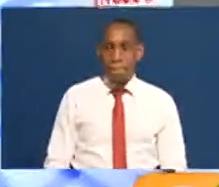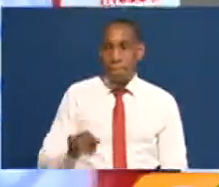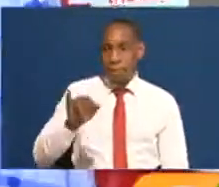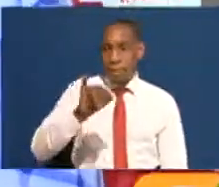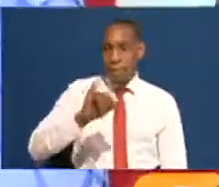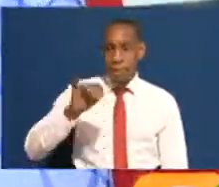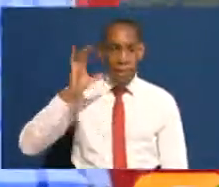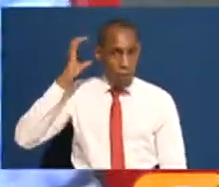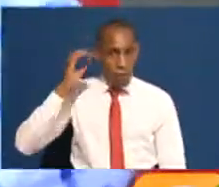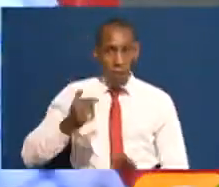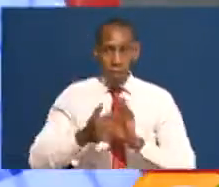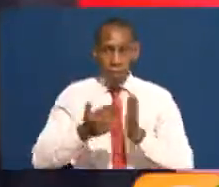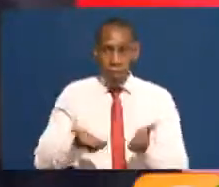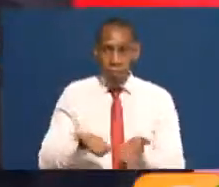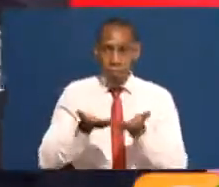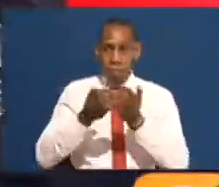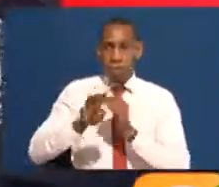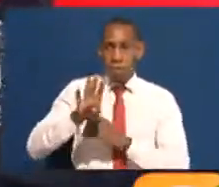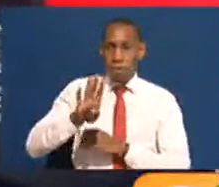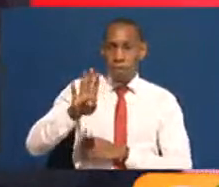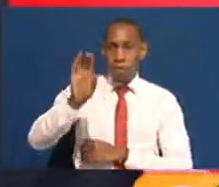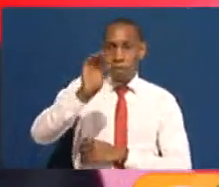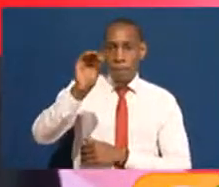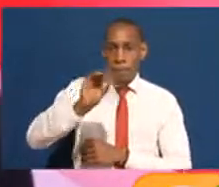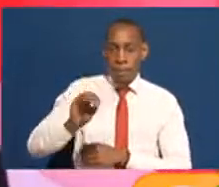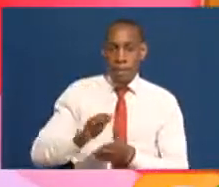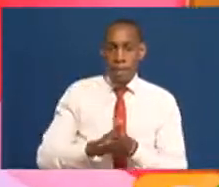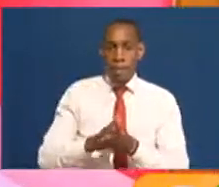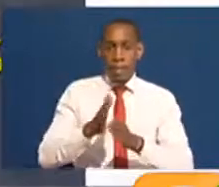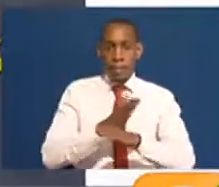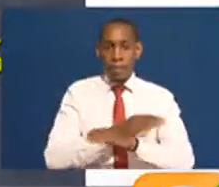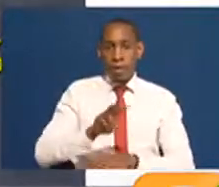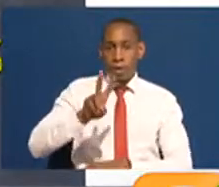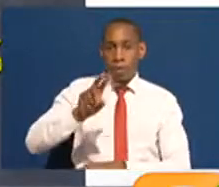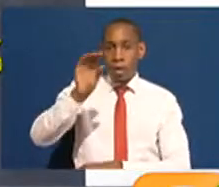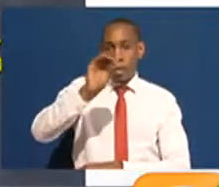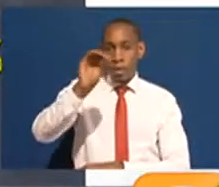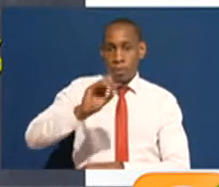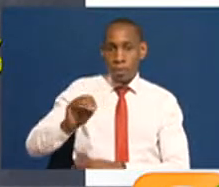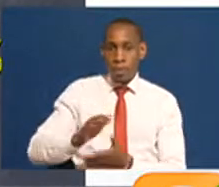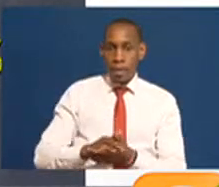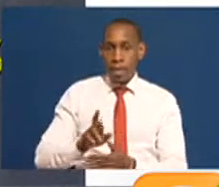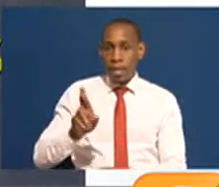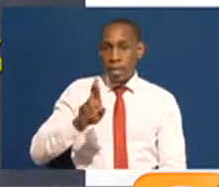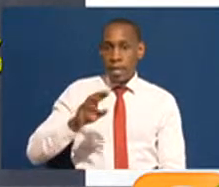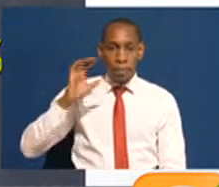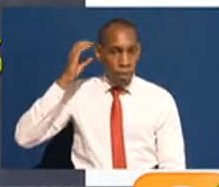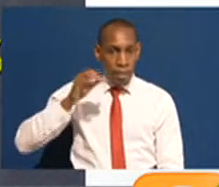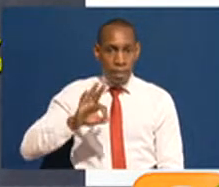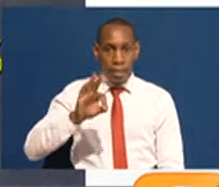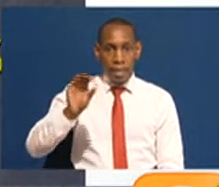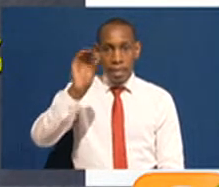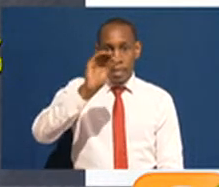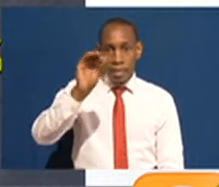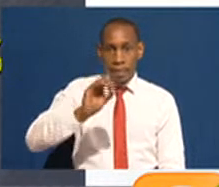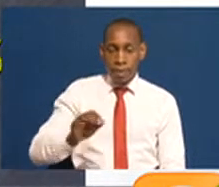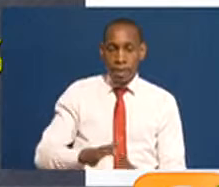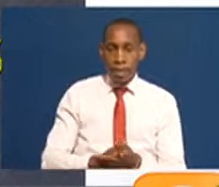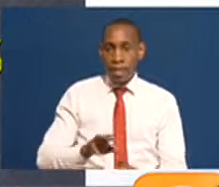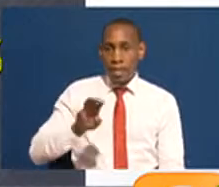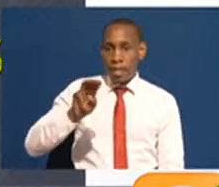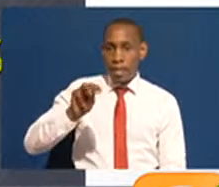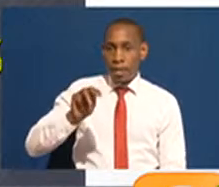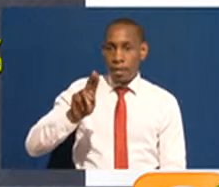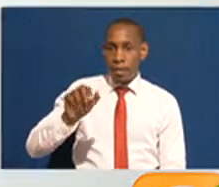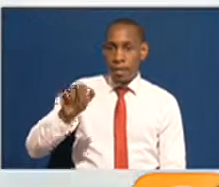Inoro FM showed growth at 4%, up from 2% the previous year, with Ramogi FM at 3% and Musie FM